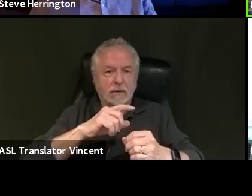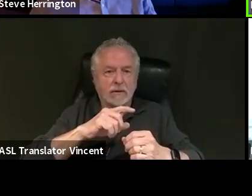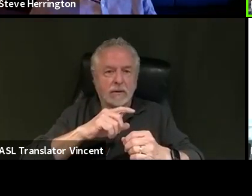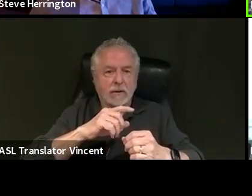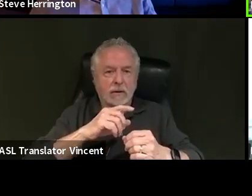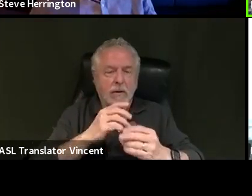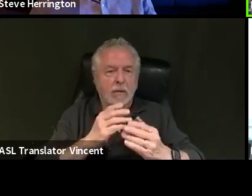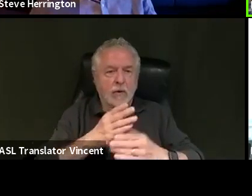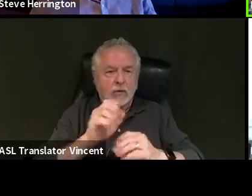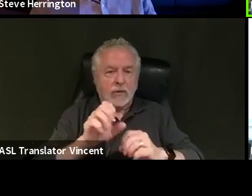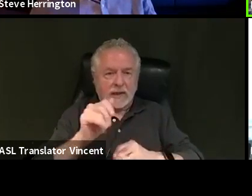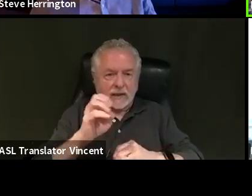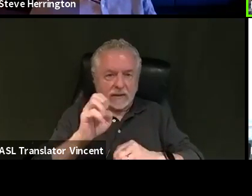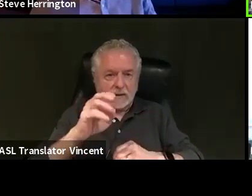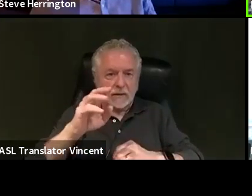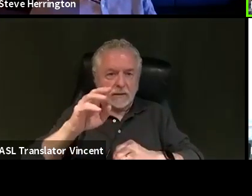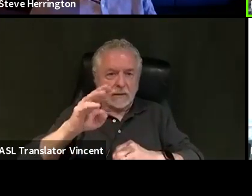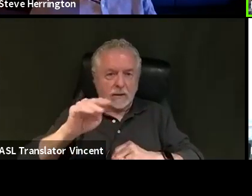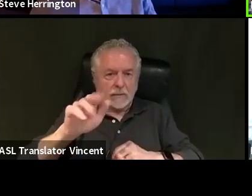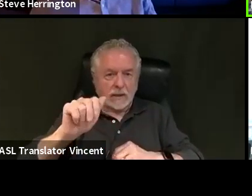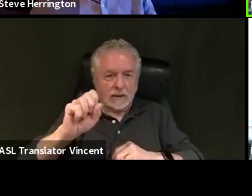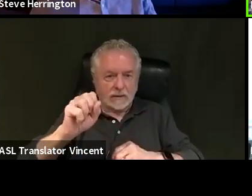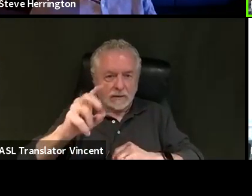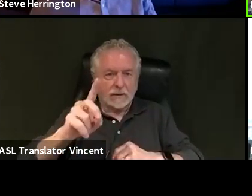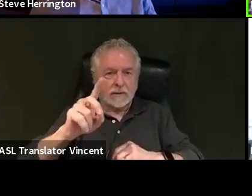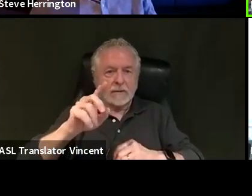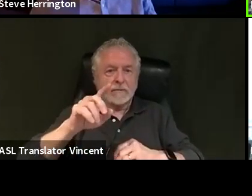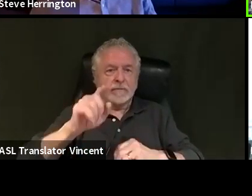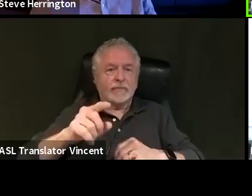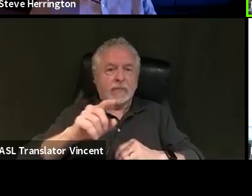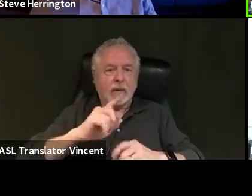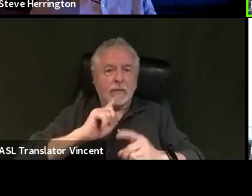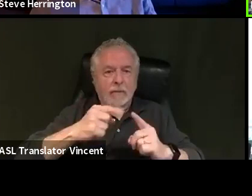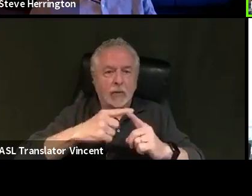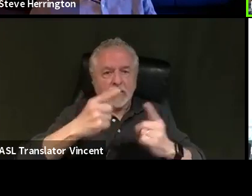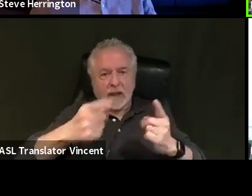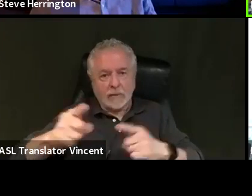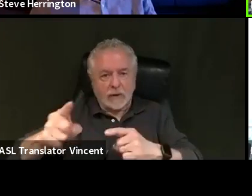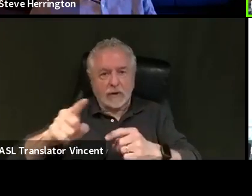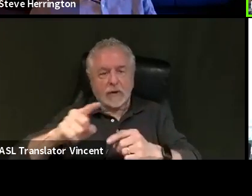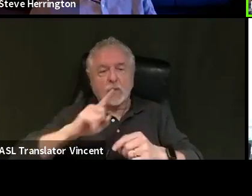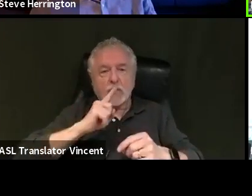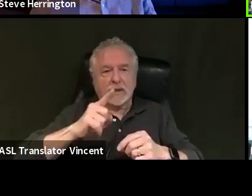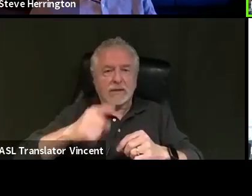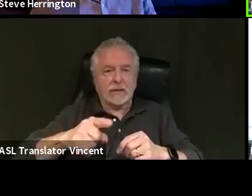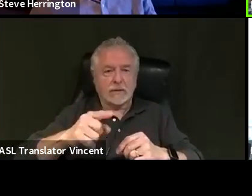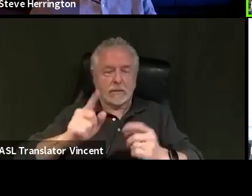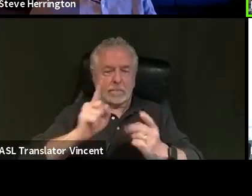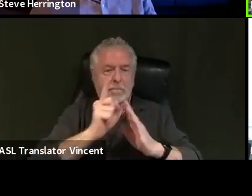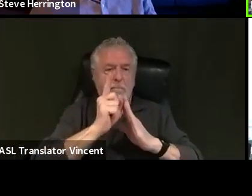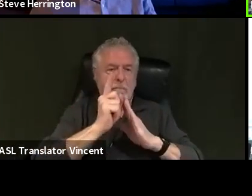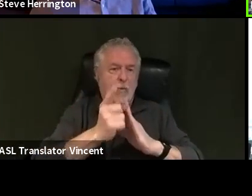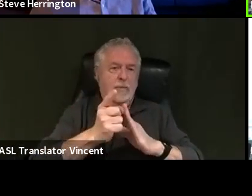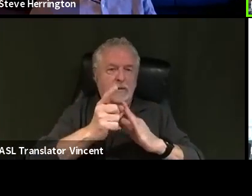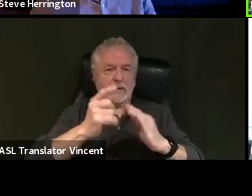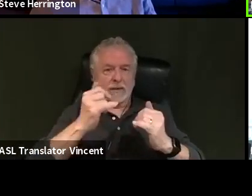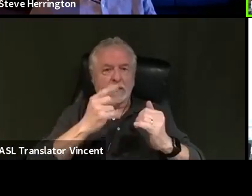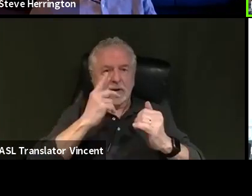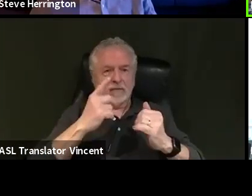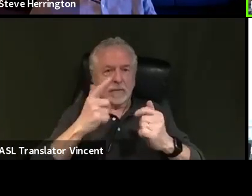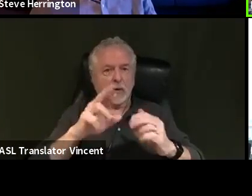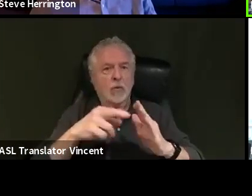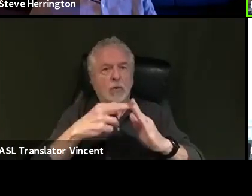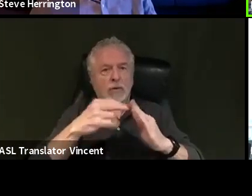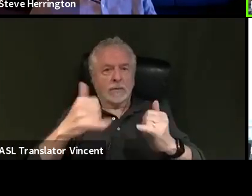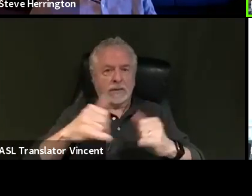breakthrough cases or concern about MISC. The kids are thinking about what's happening literally in this moment. And parents have a big role